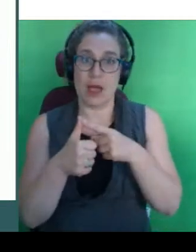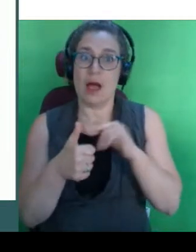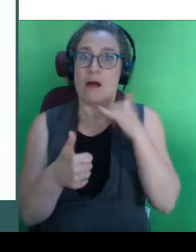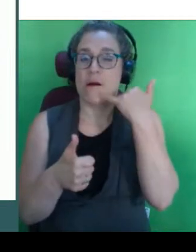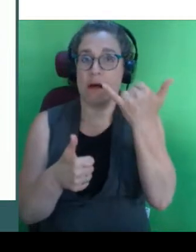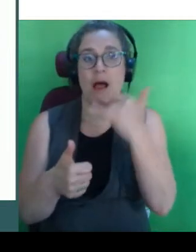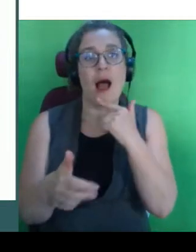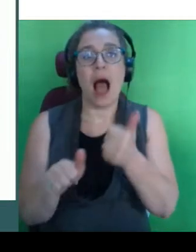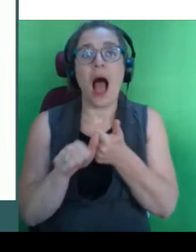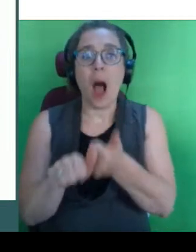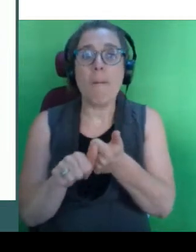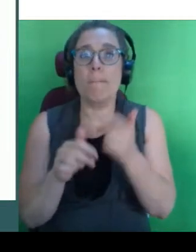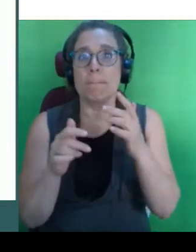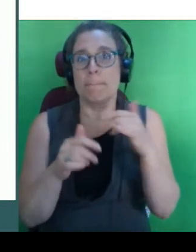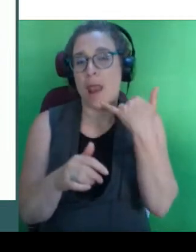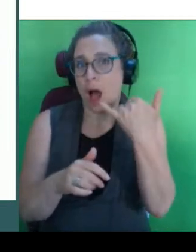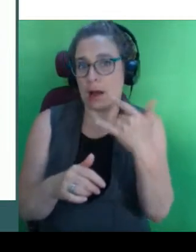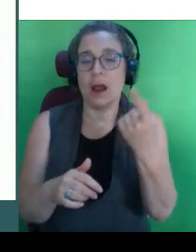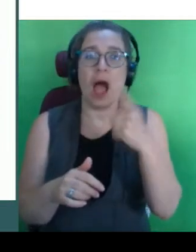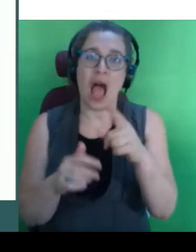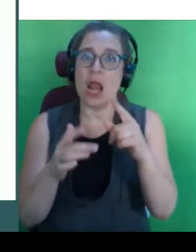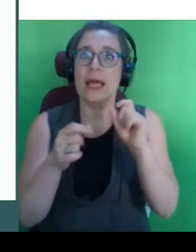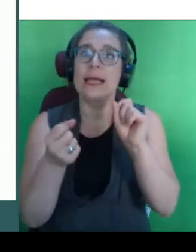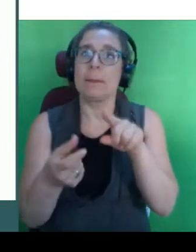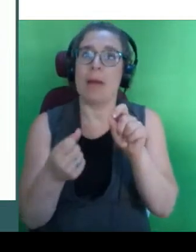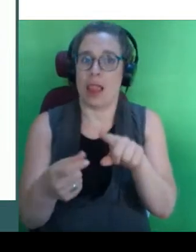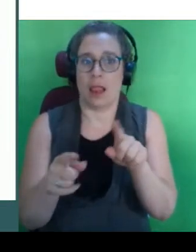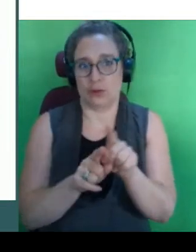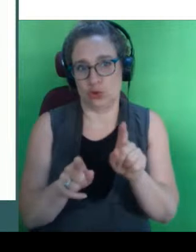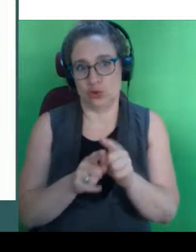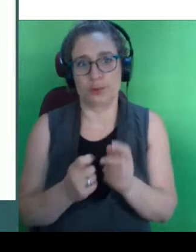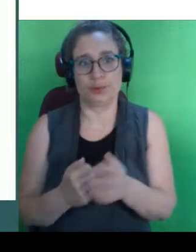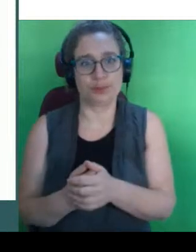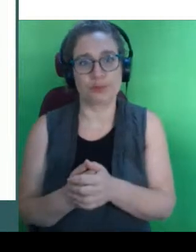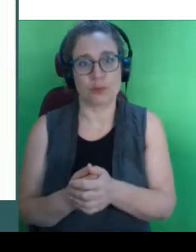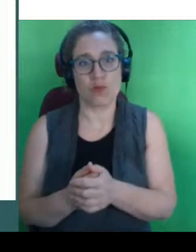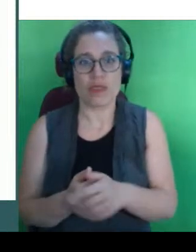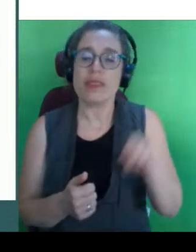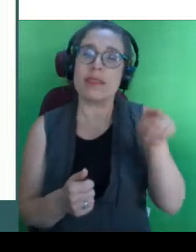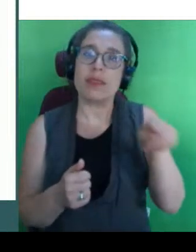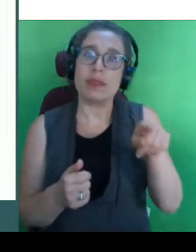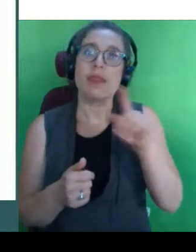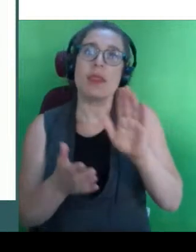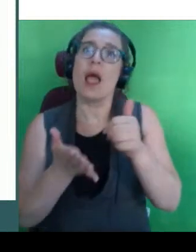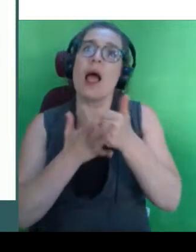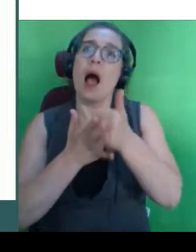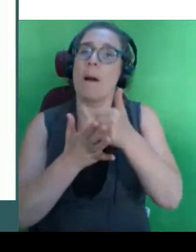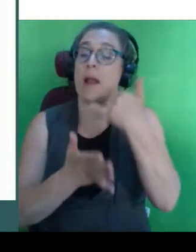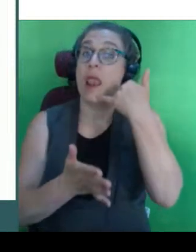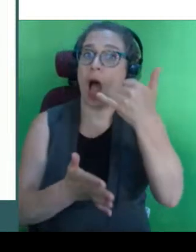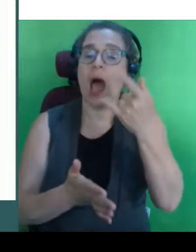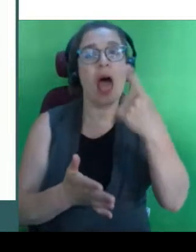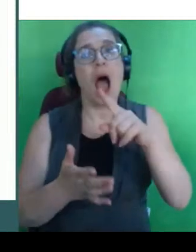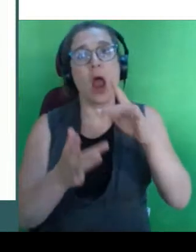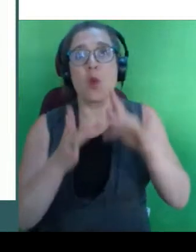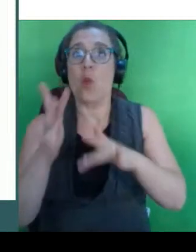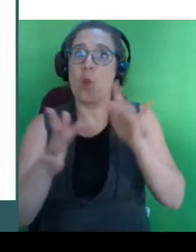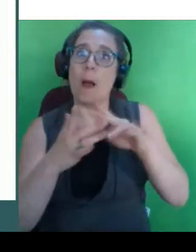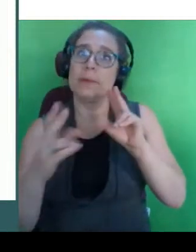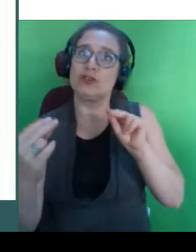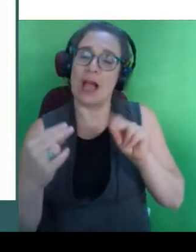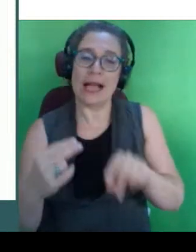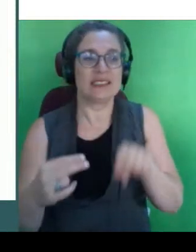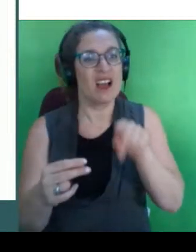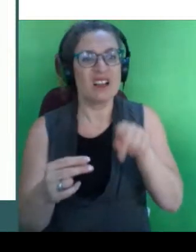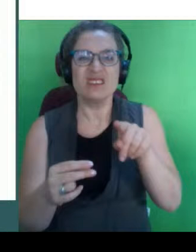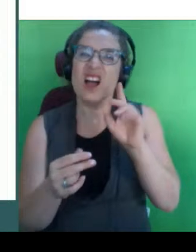email website service. So the helpline and web chat is an advisory service staffed by people